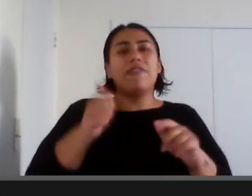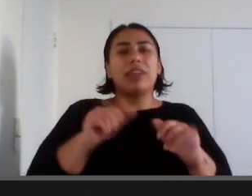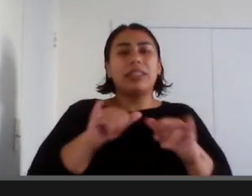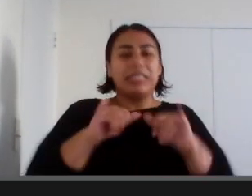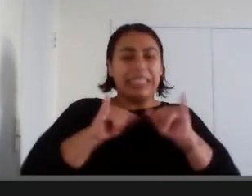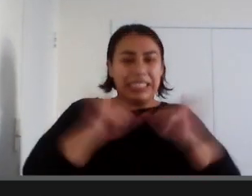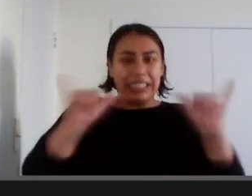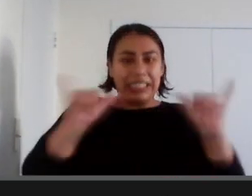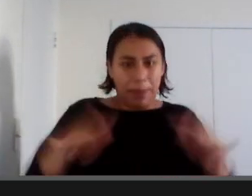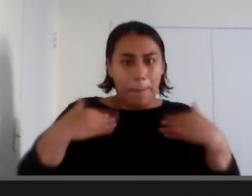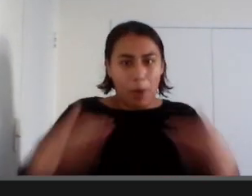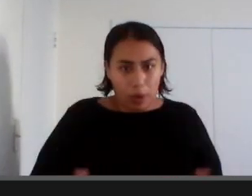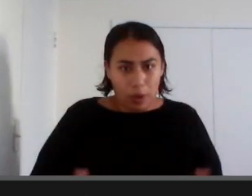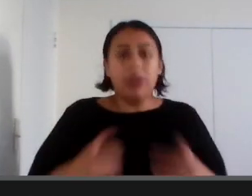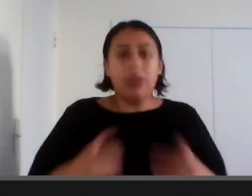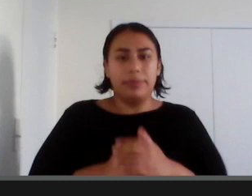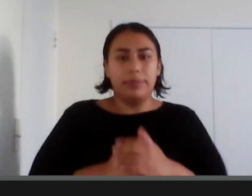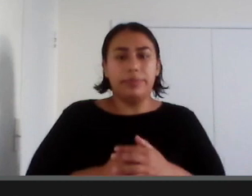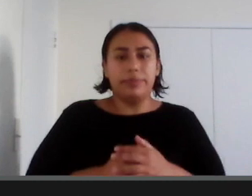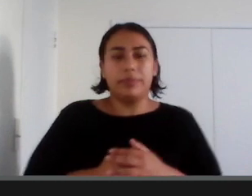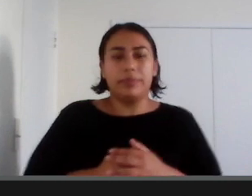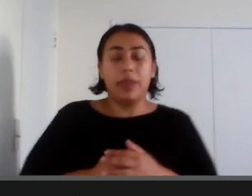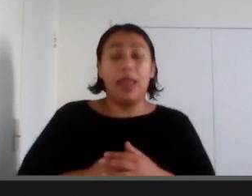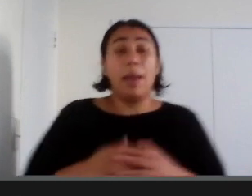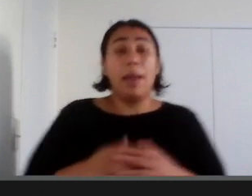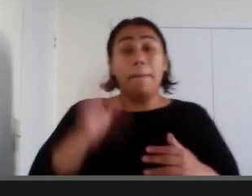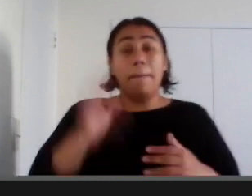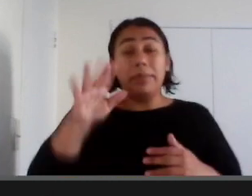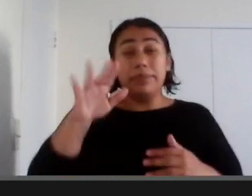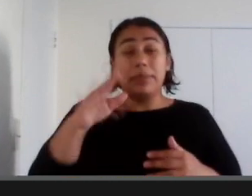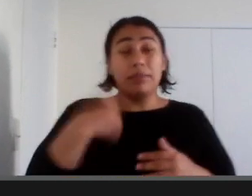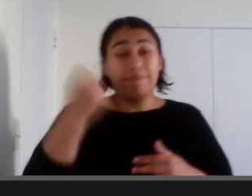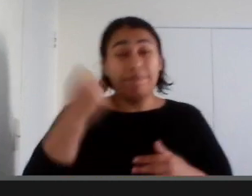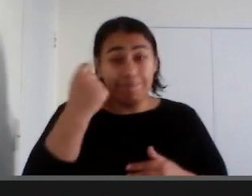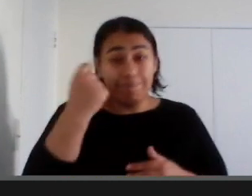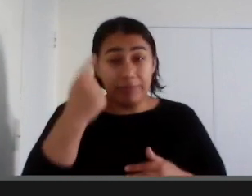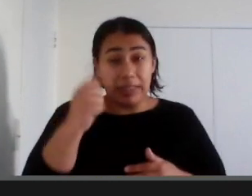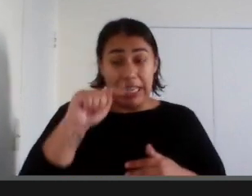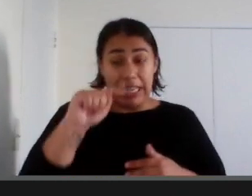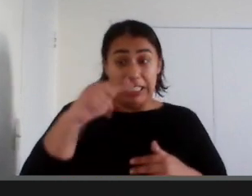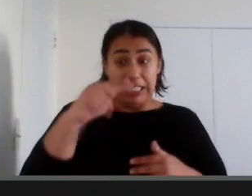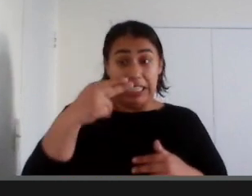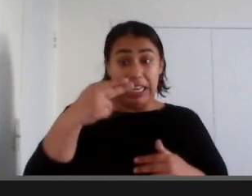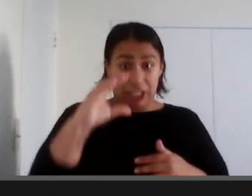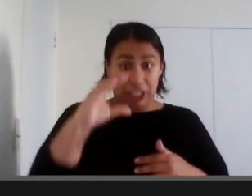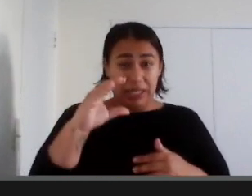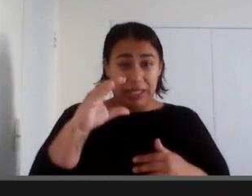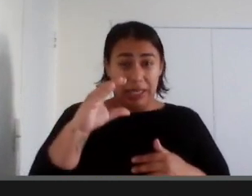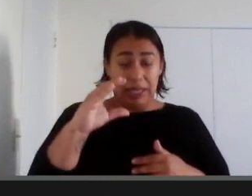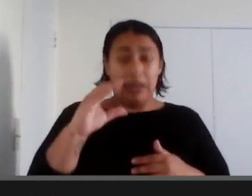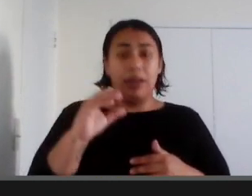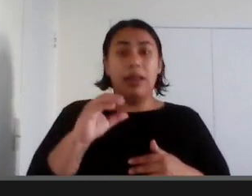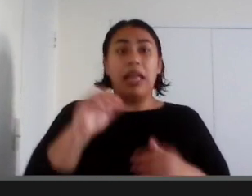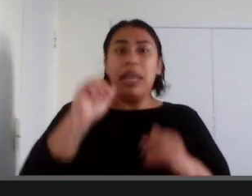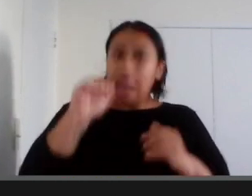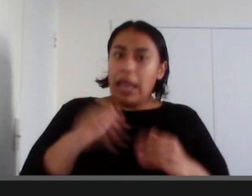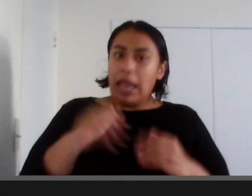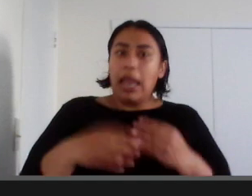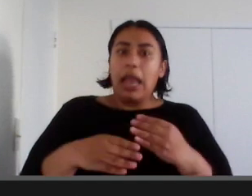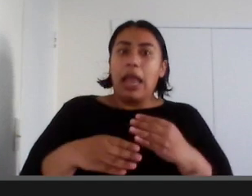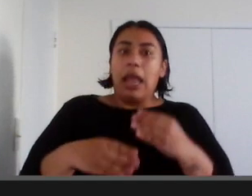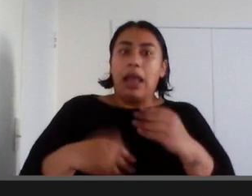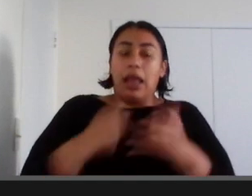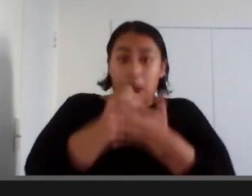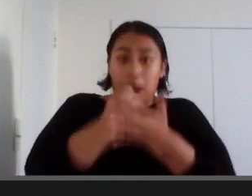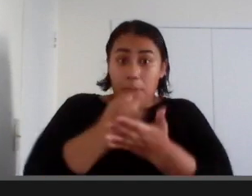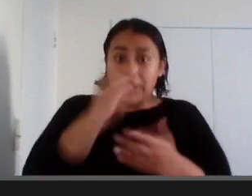dive into. It is recommended that for sleep, patients incorporate THC. THC is a major cannabinoid in cannabis